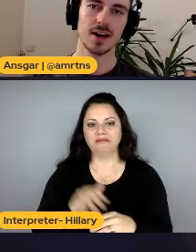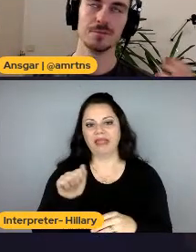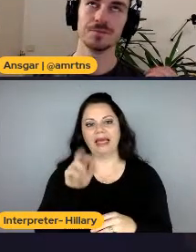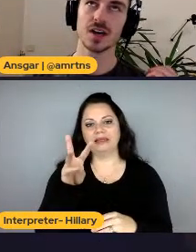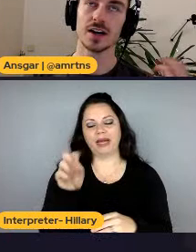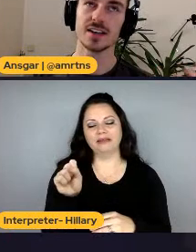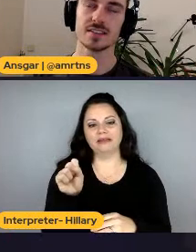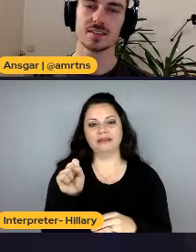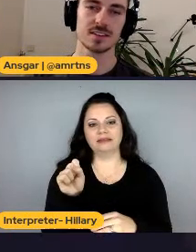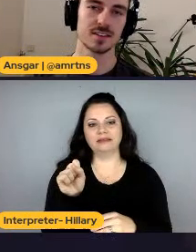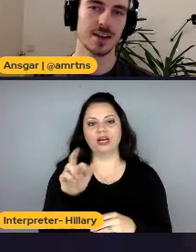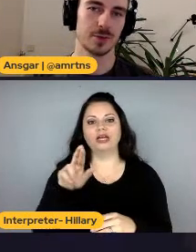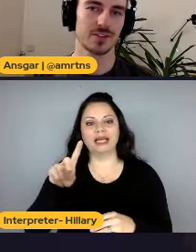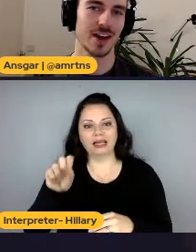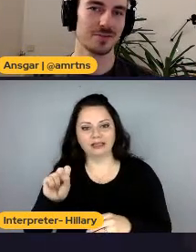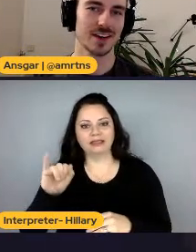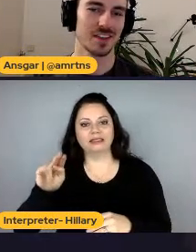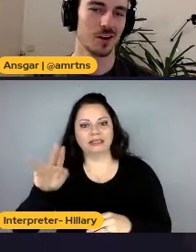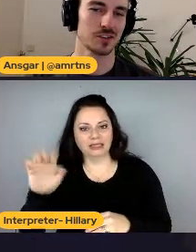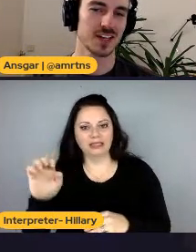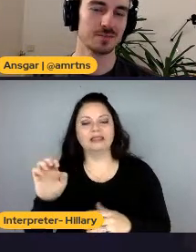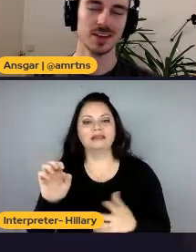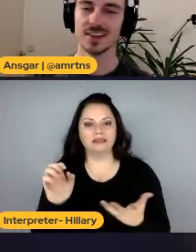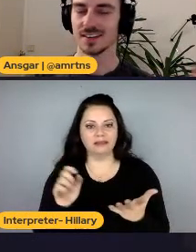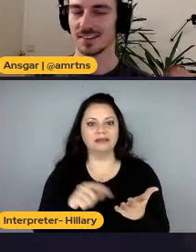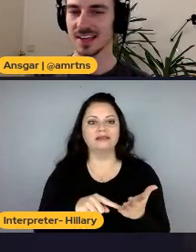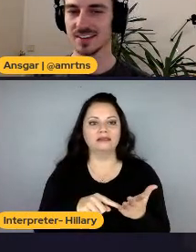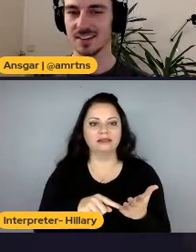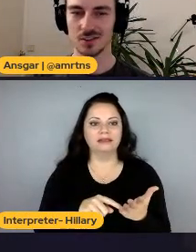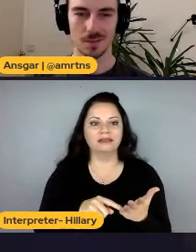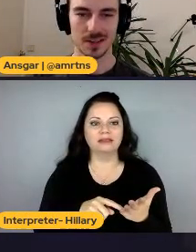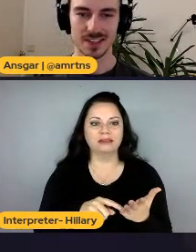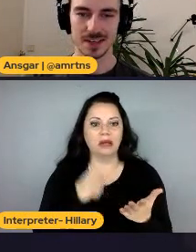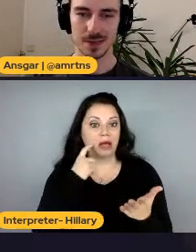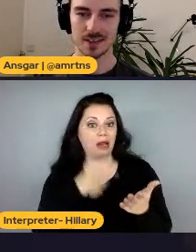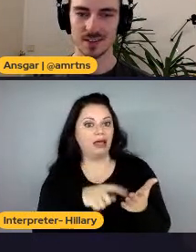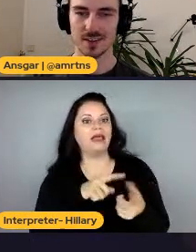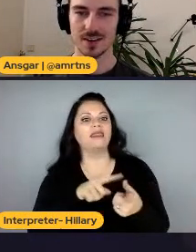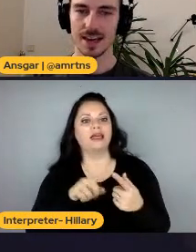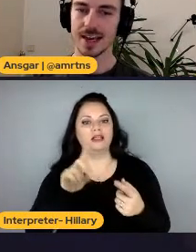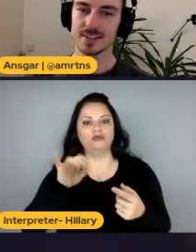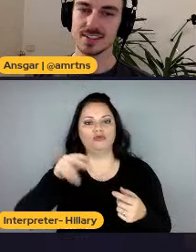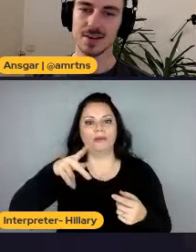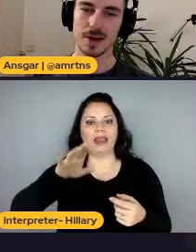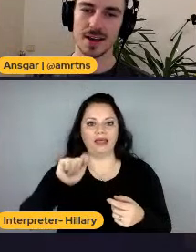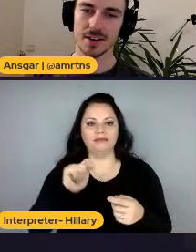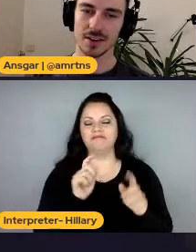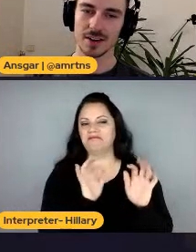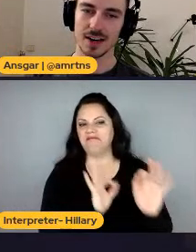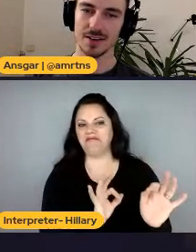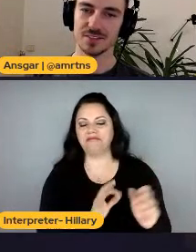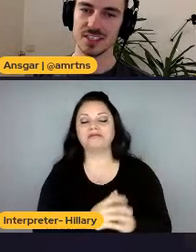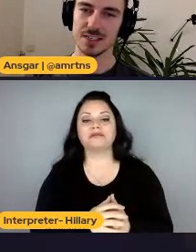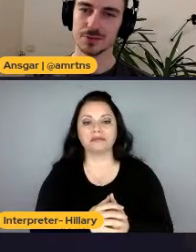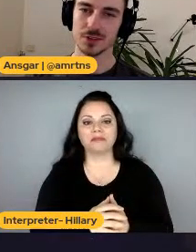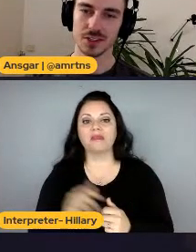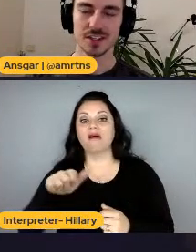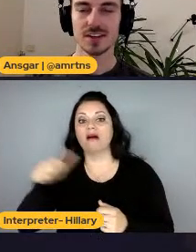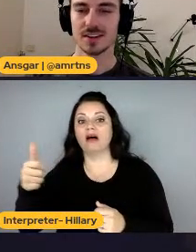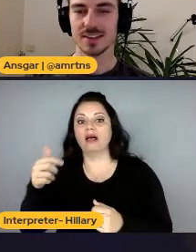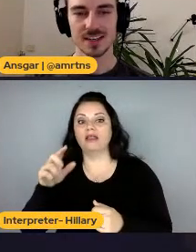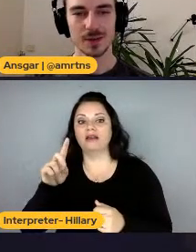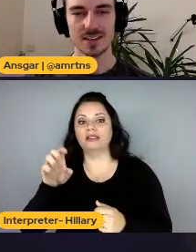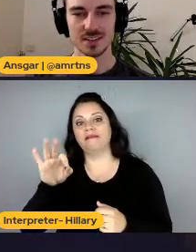AWS RDS instance happens to have another host name than the droplet database, and some other